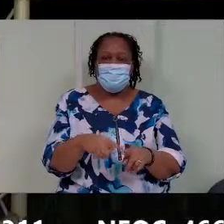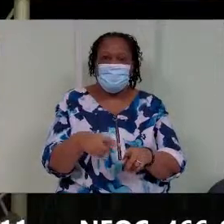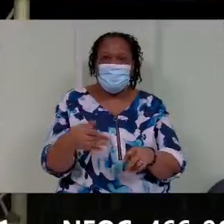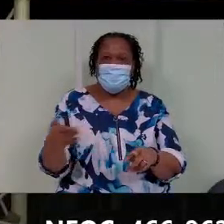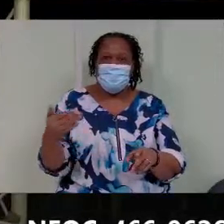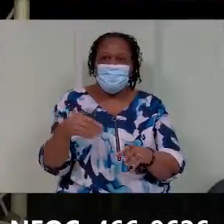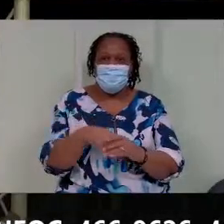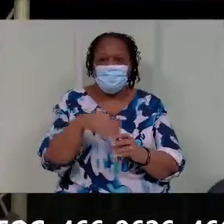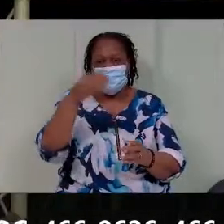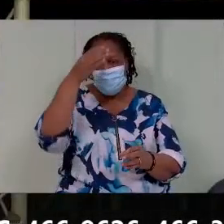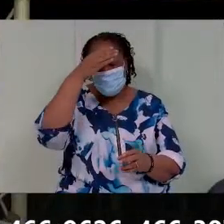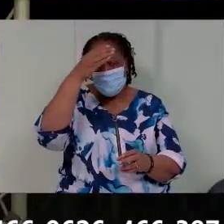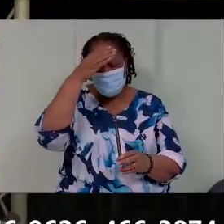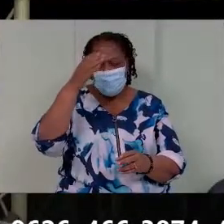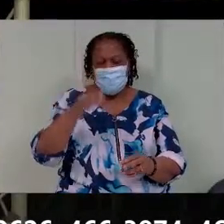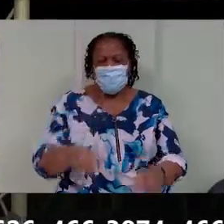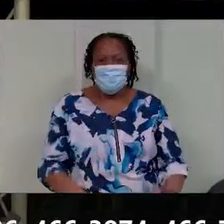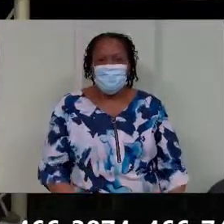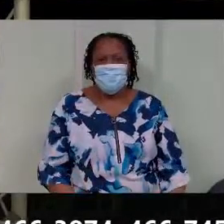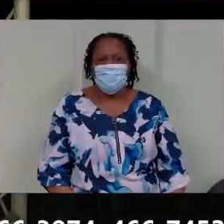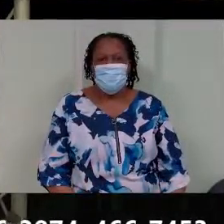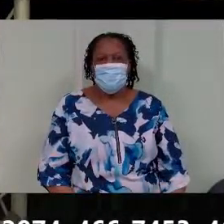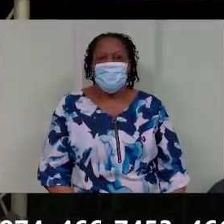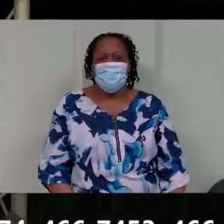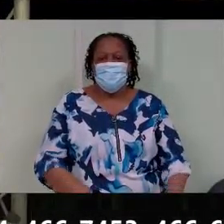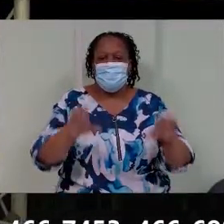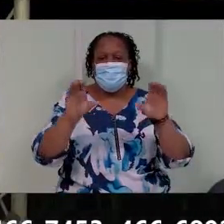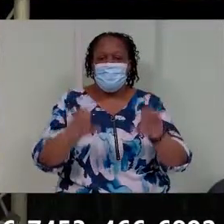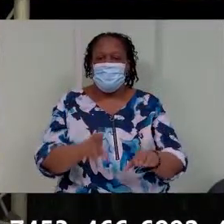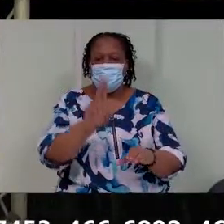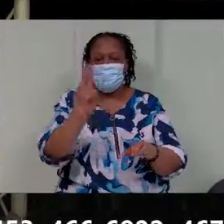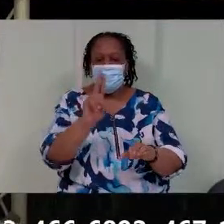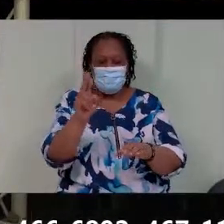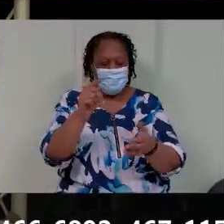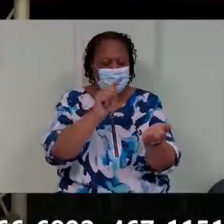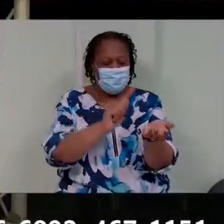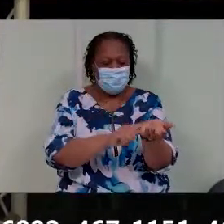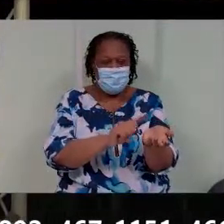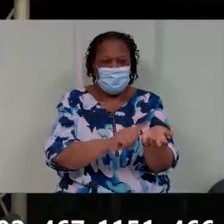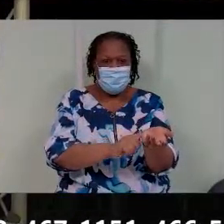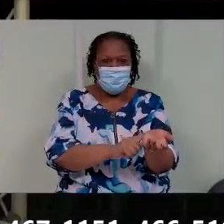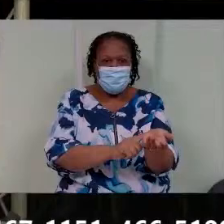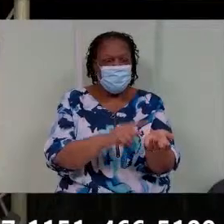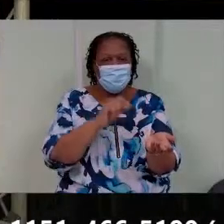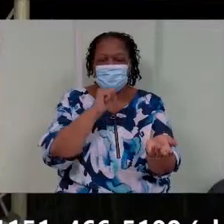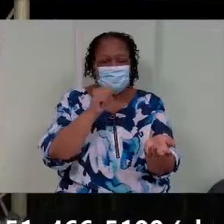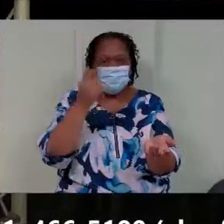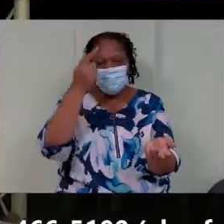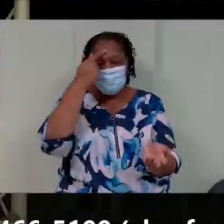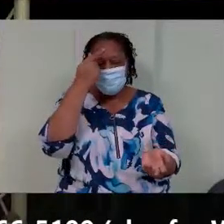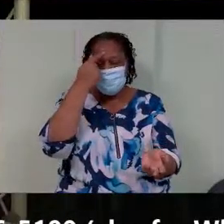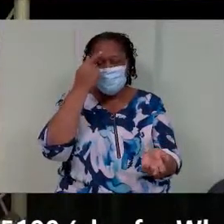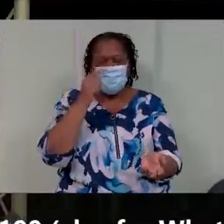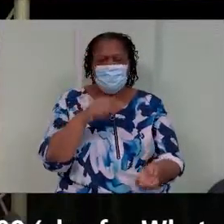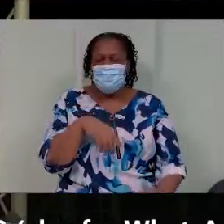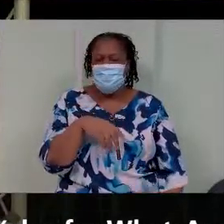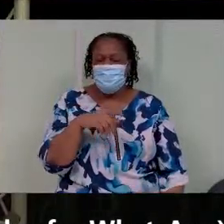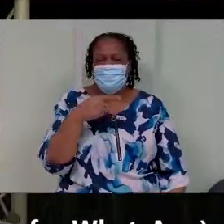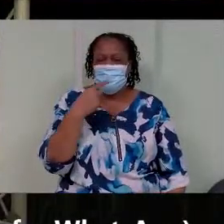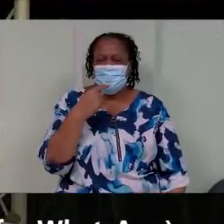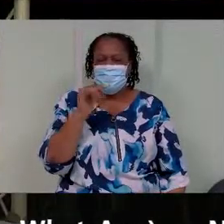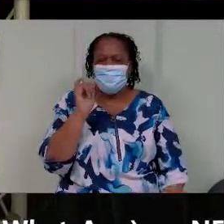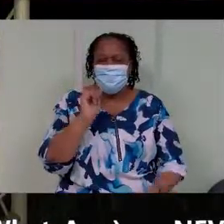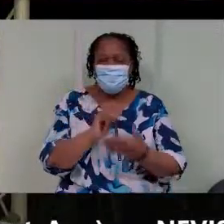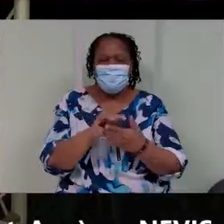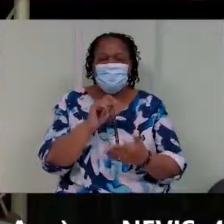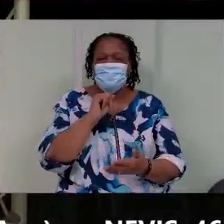simply picking up the temperature from the forehead. There is no way it can damage the pineal gland.